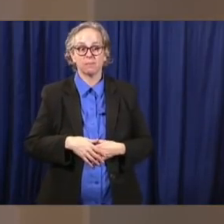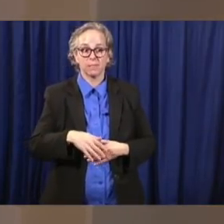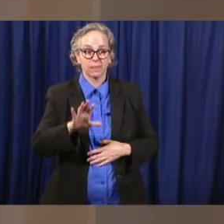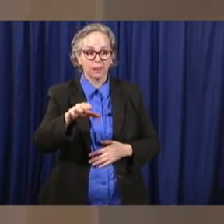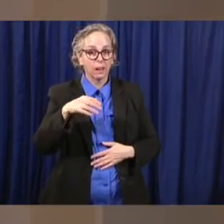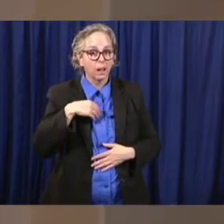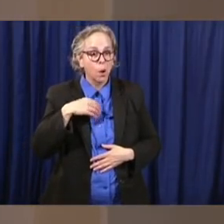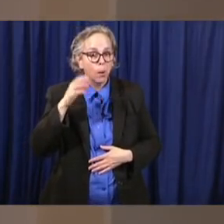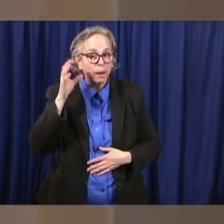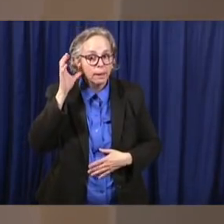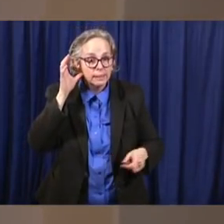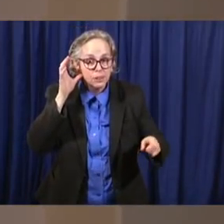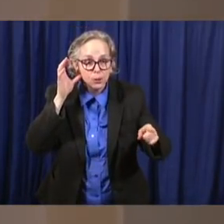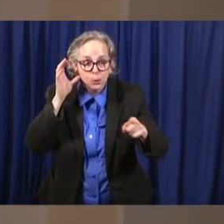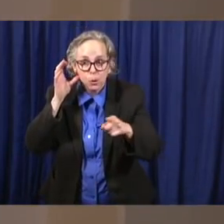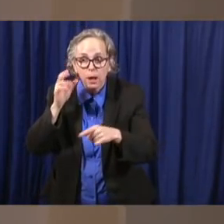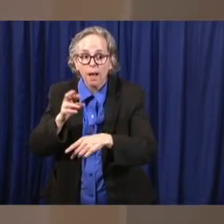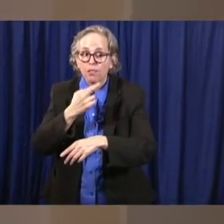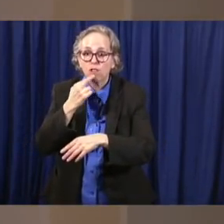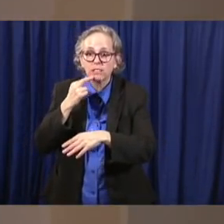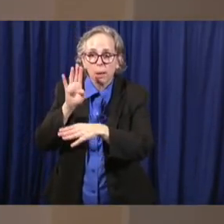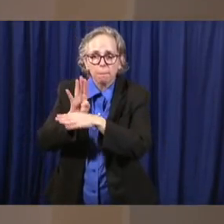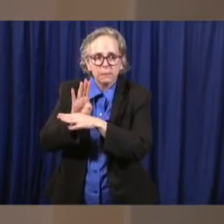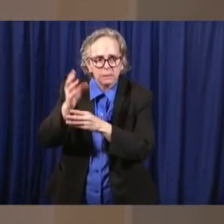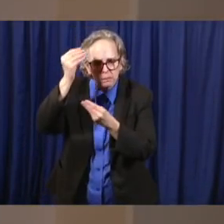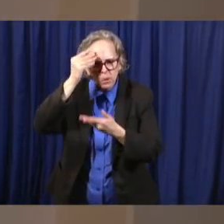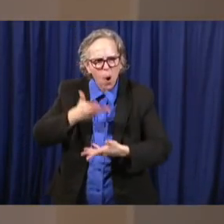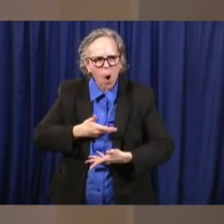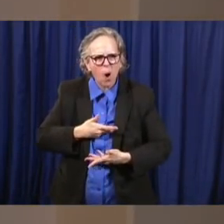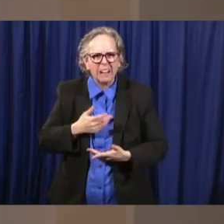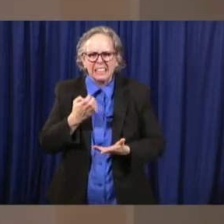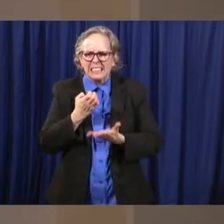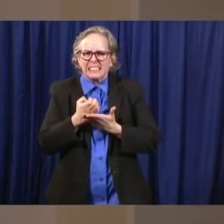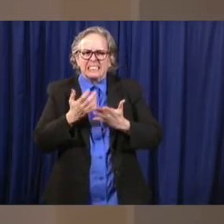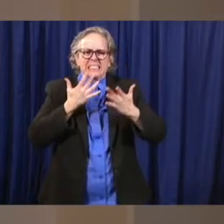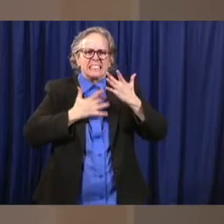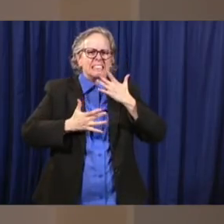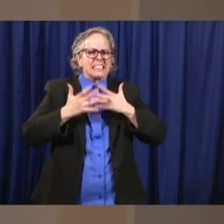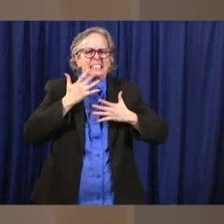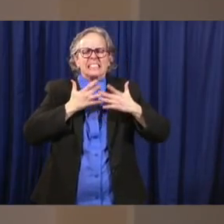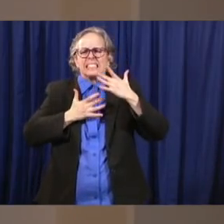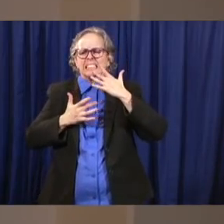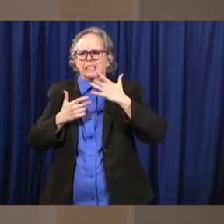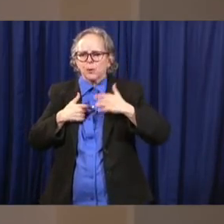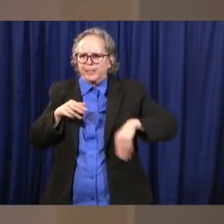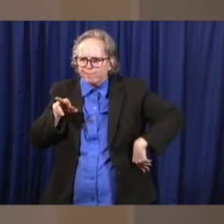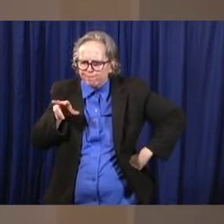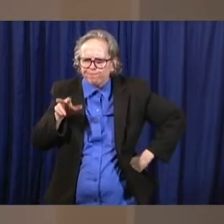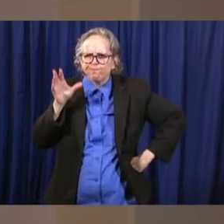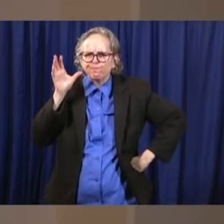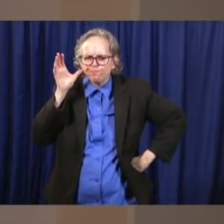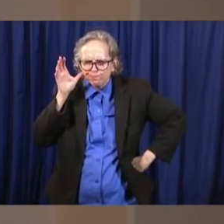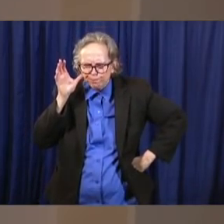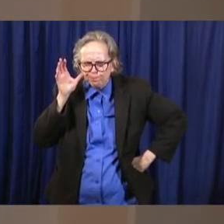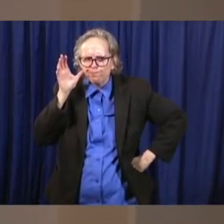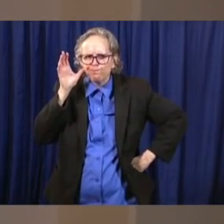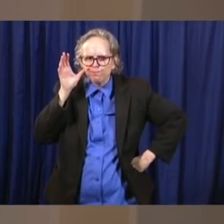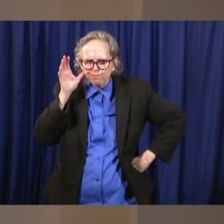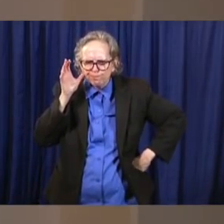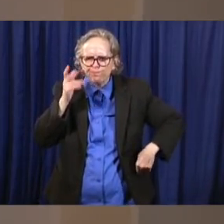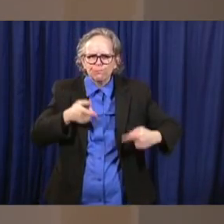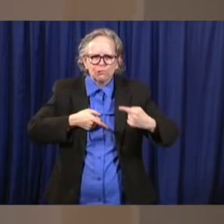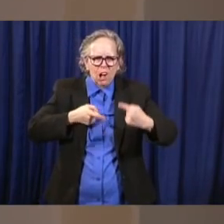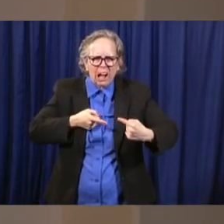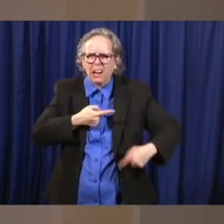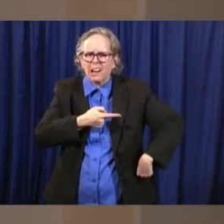restaurants. They told us that really the economics of trying to stay open during the time, that this really helps them make